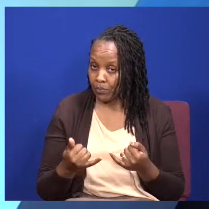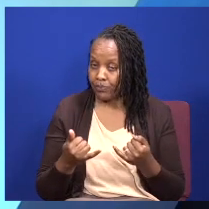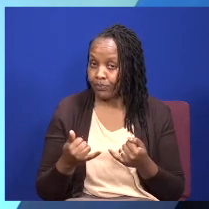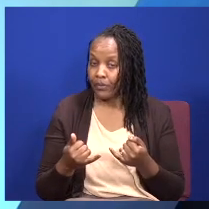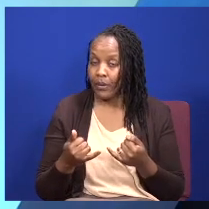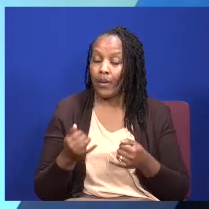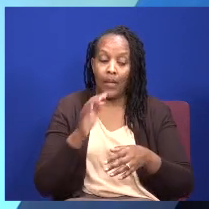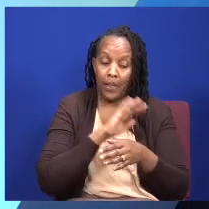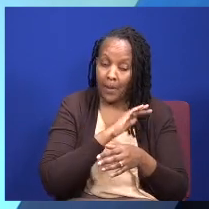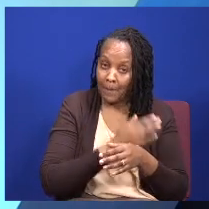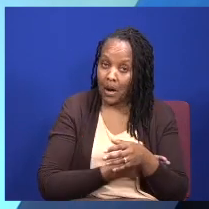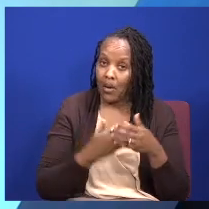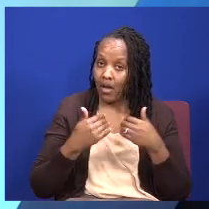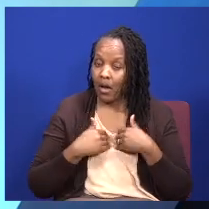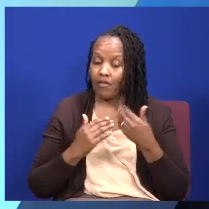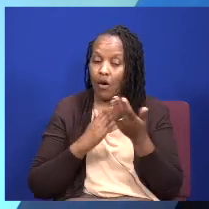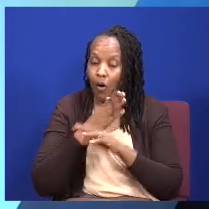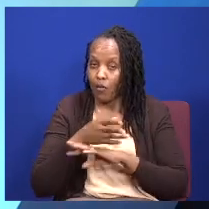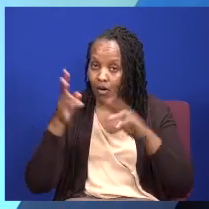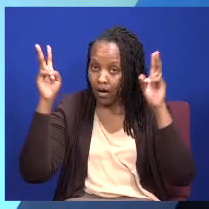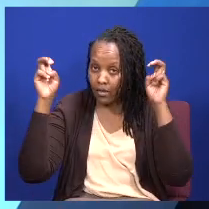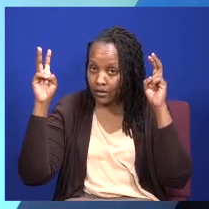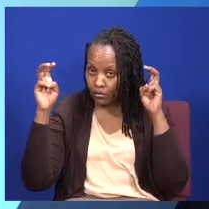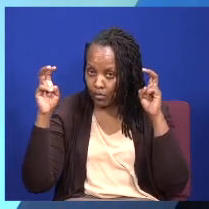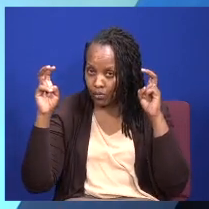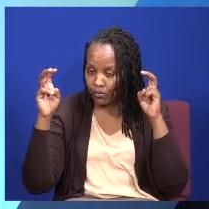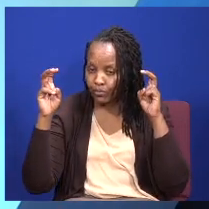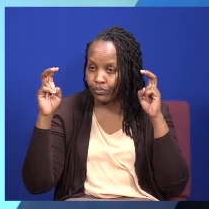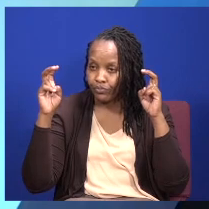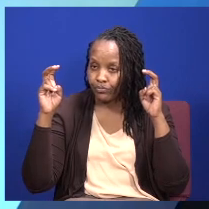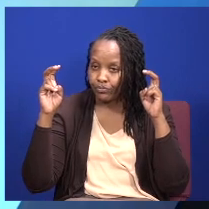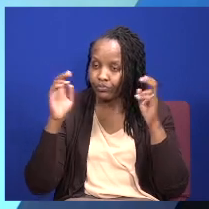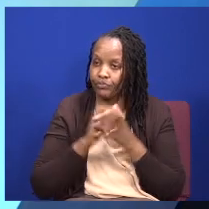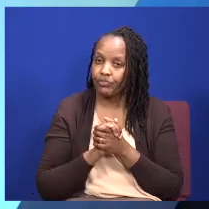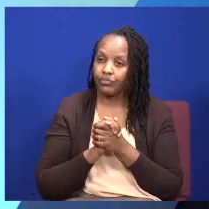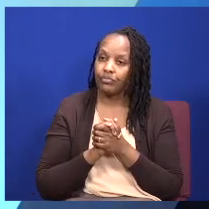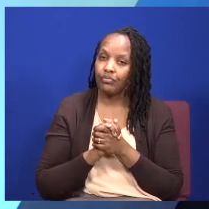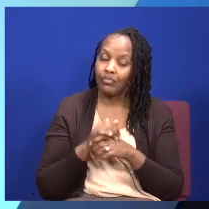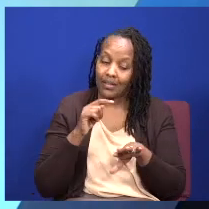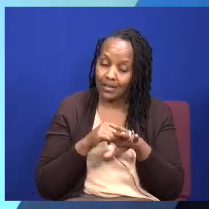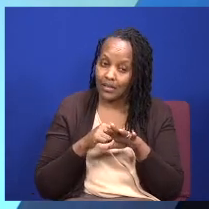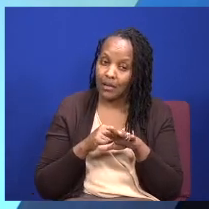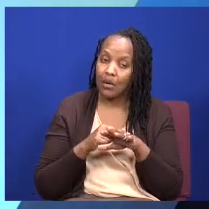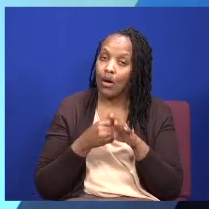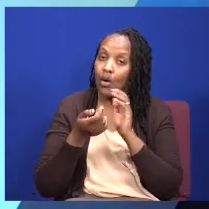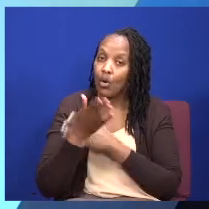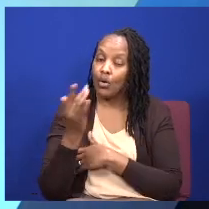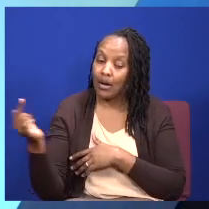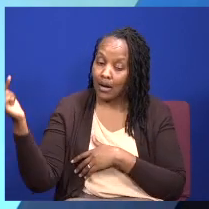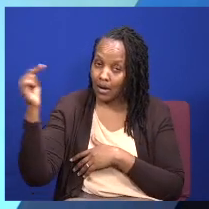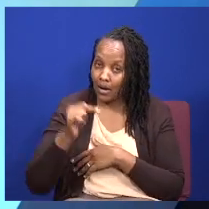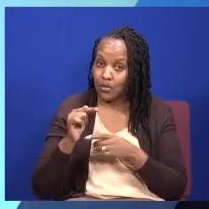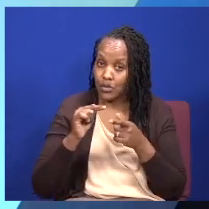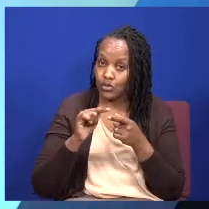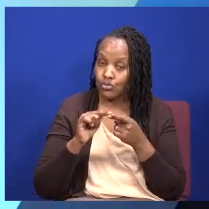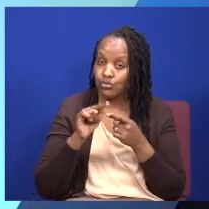the devil or the demons or the evil spirit only comes from God when God comes into our hearts. So if you do not have Jesus